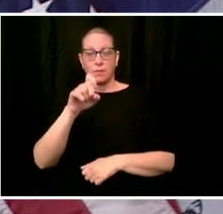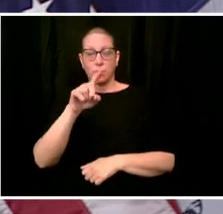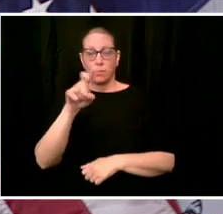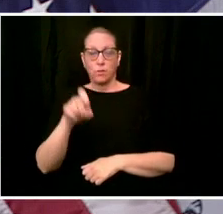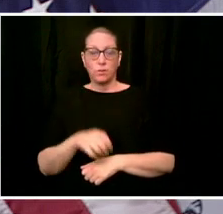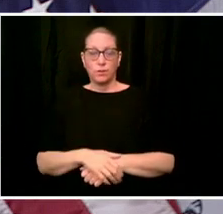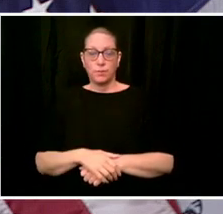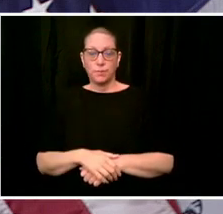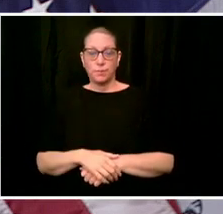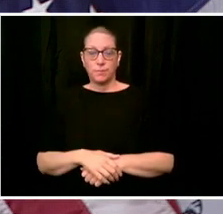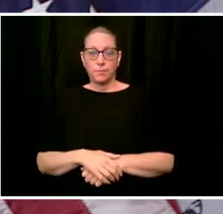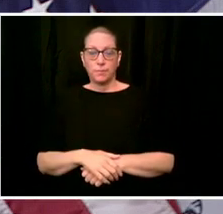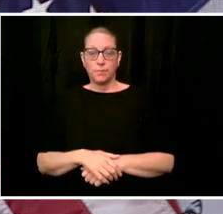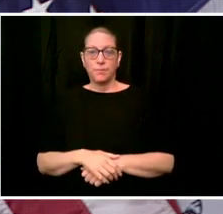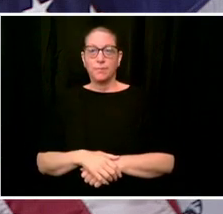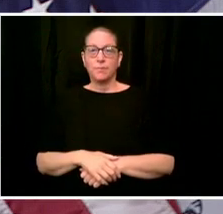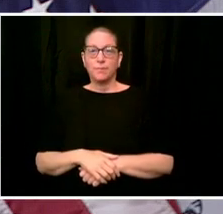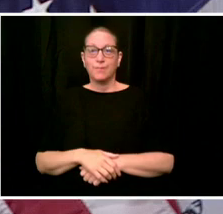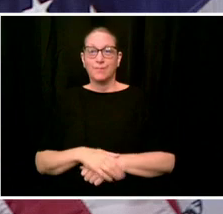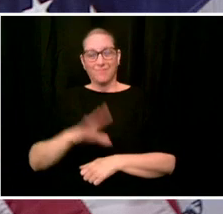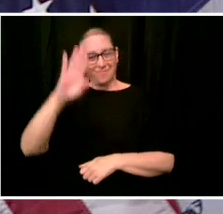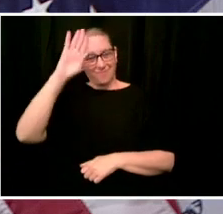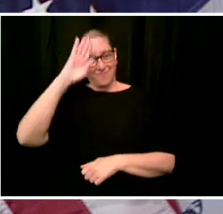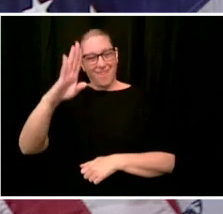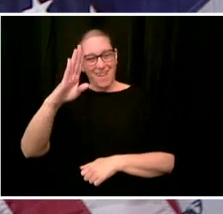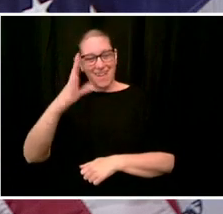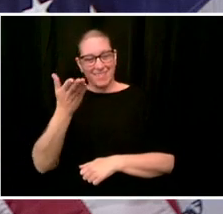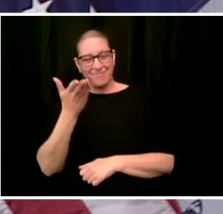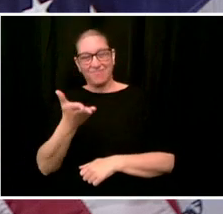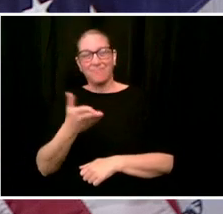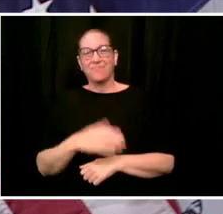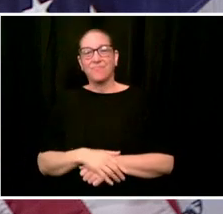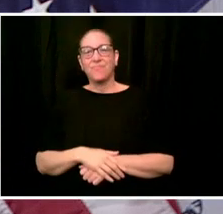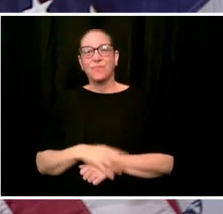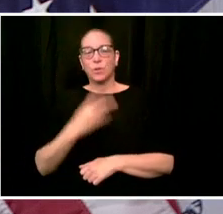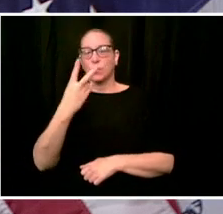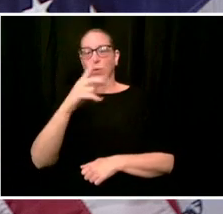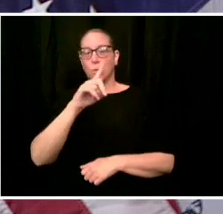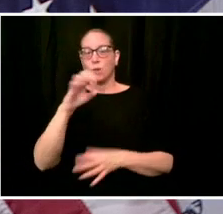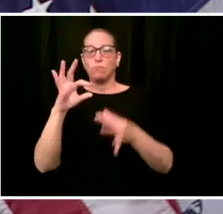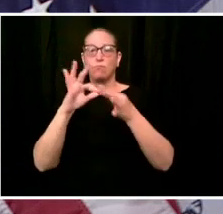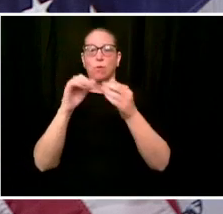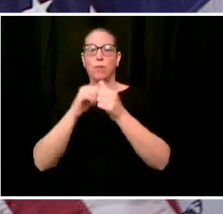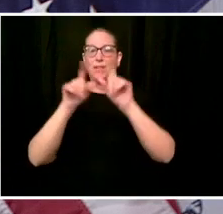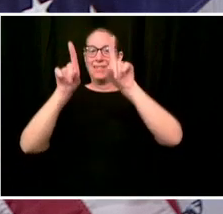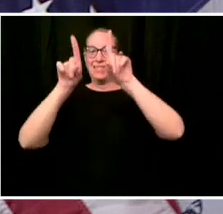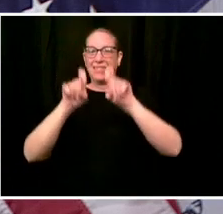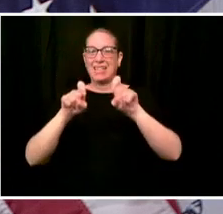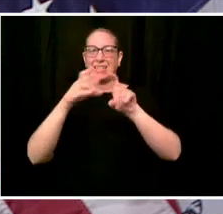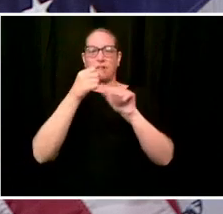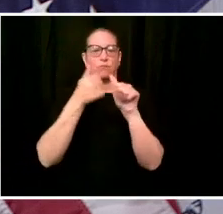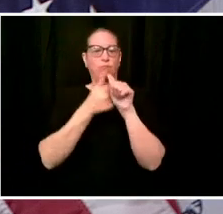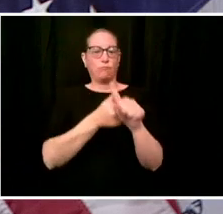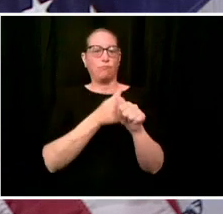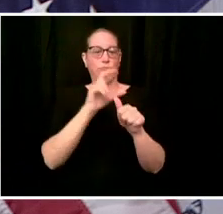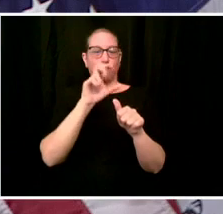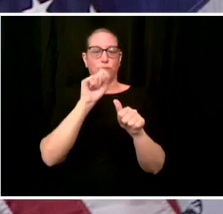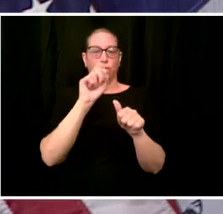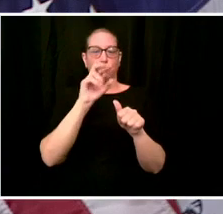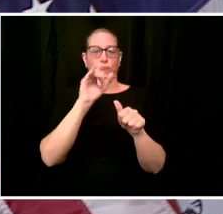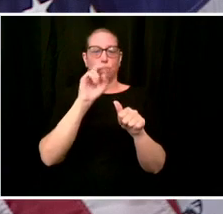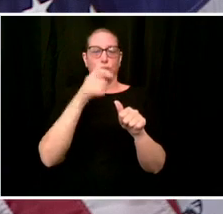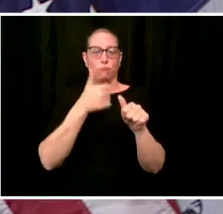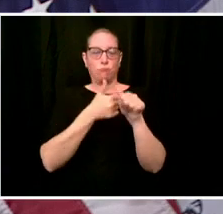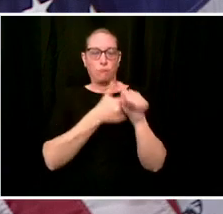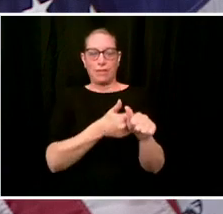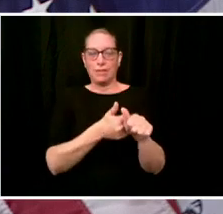Hi there. Two questions regarding test and trace. You said that there was no delay in the contract tracer